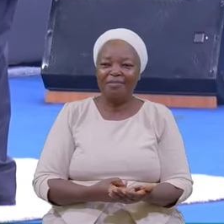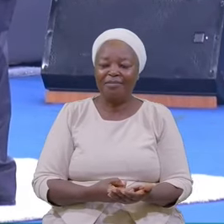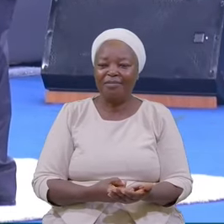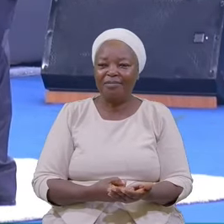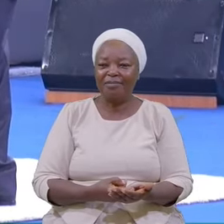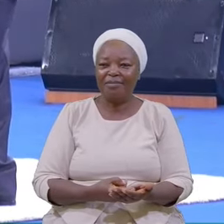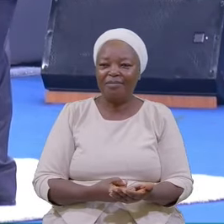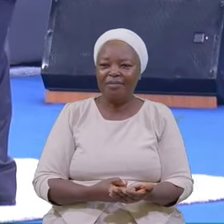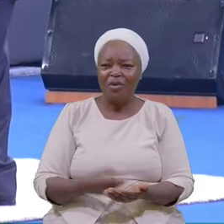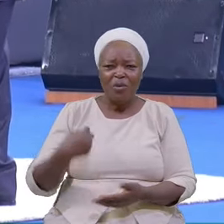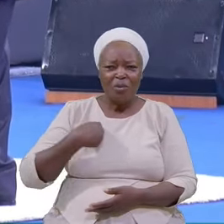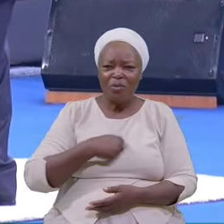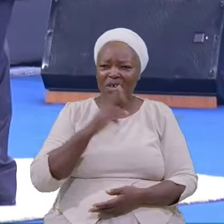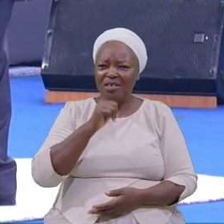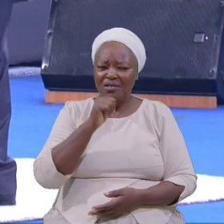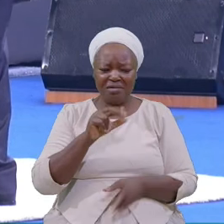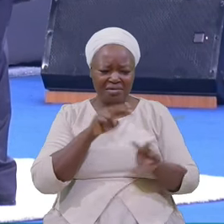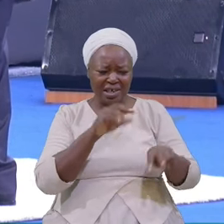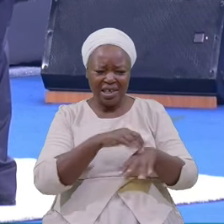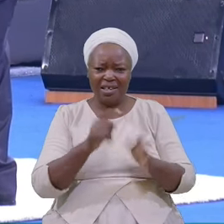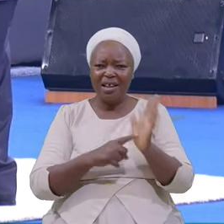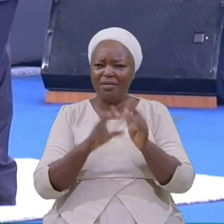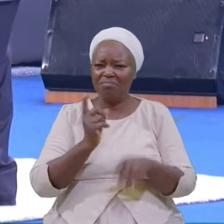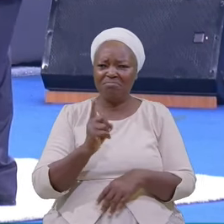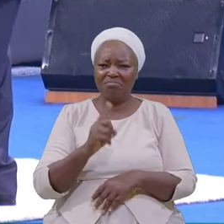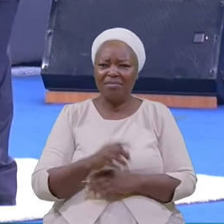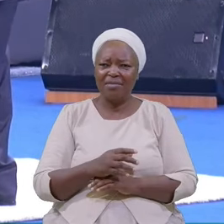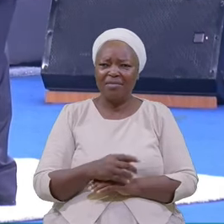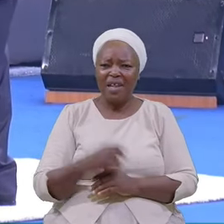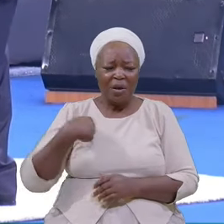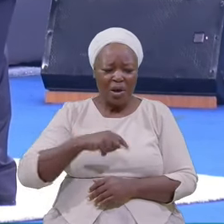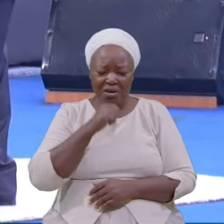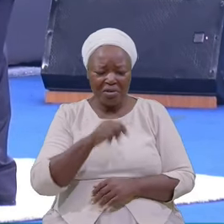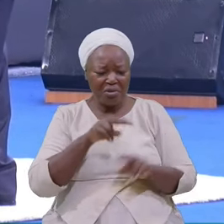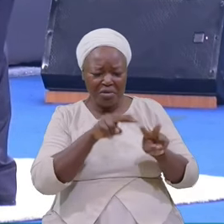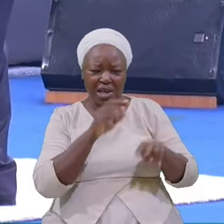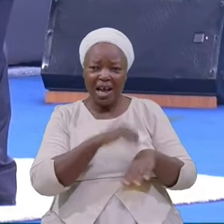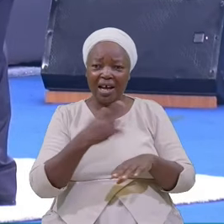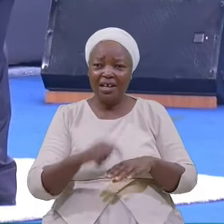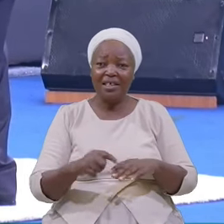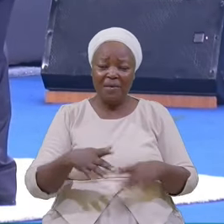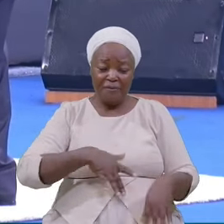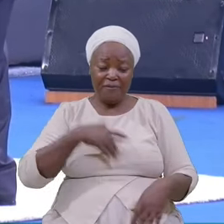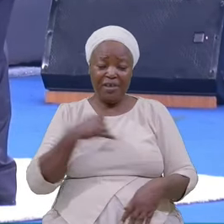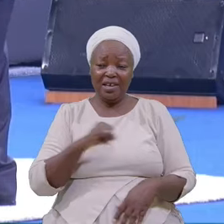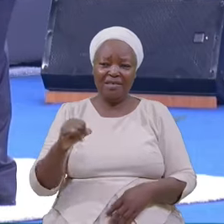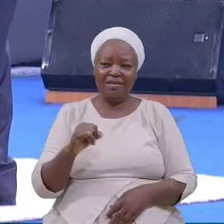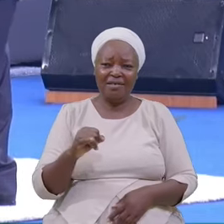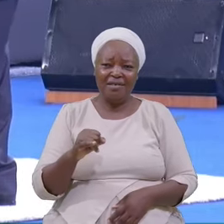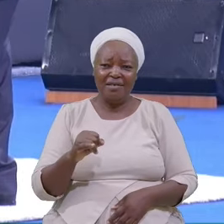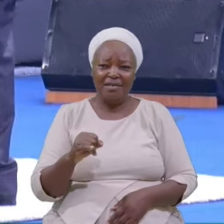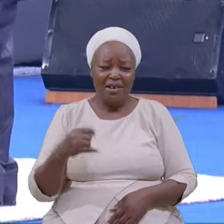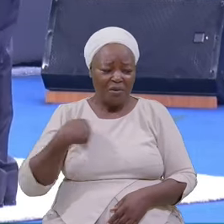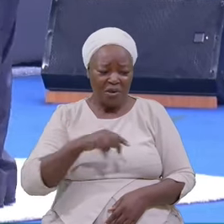de We're maladie est abattu. At the leaves. Et on regarde les feuilles. We're not looking at the feelings. On ne regarde plus les sentiments. We're